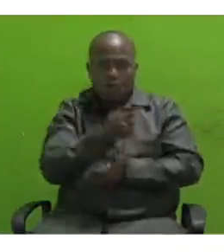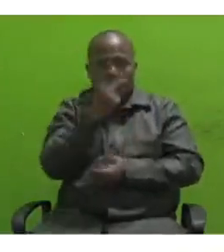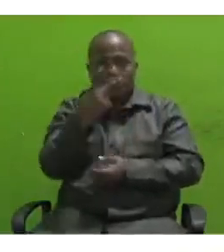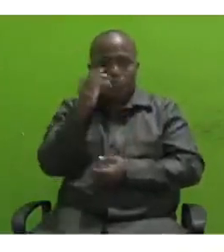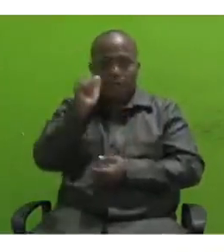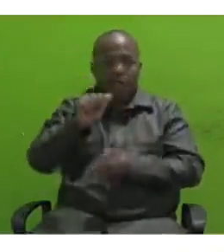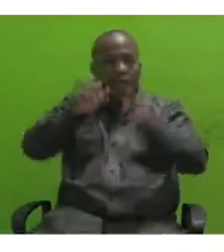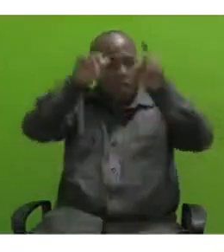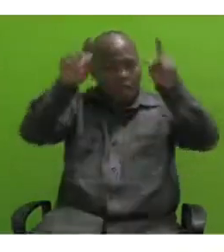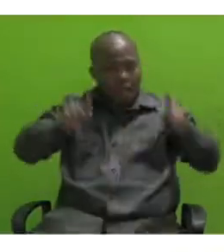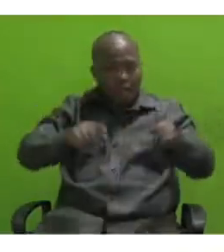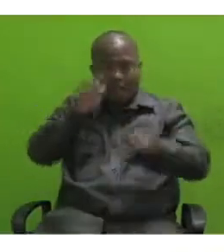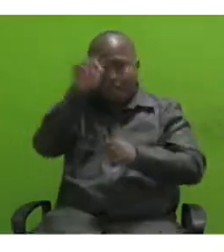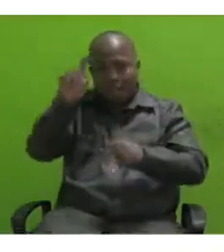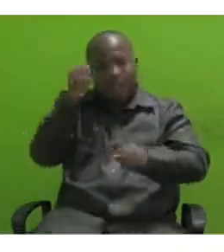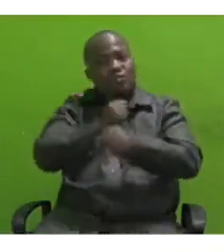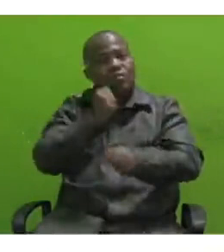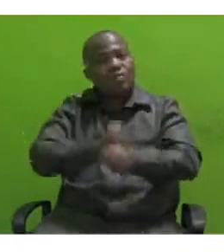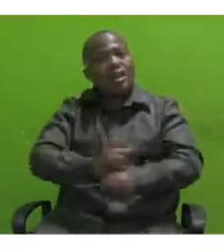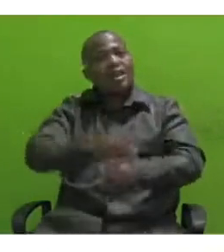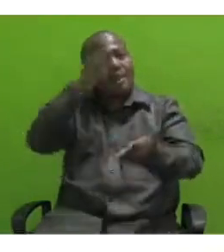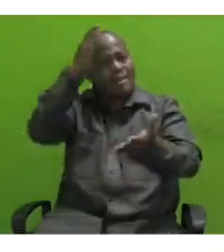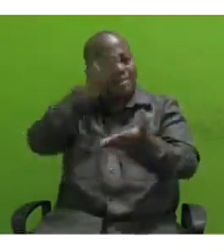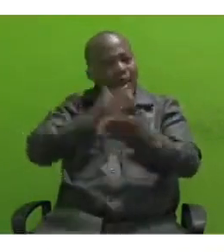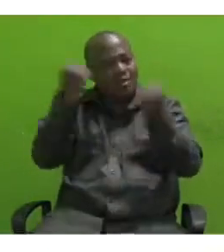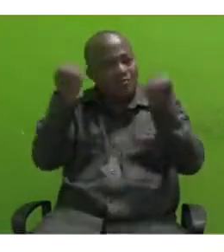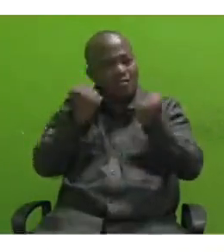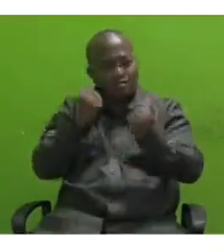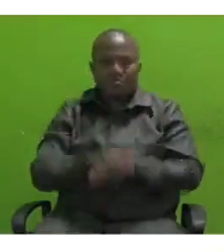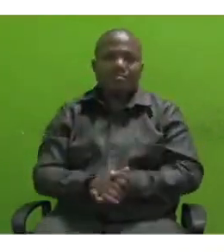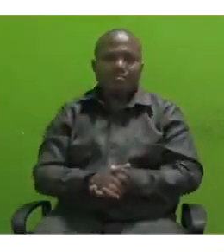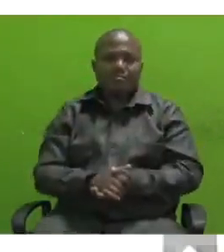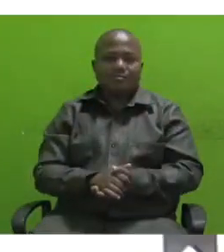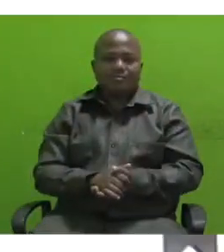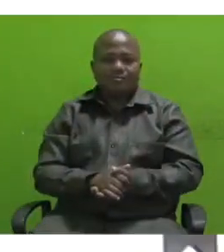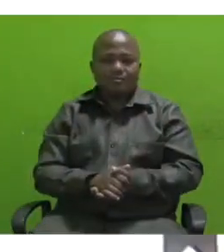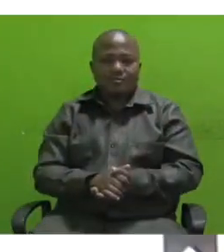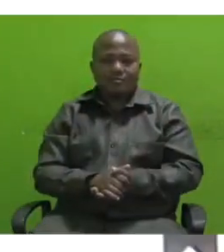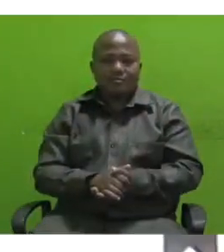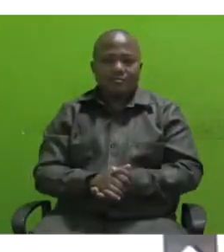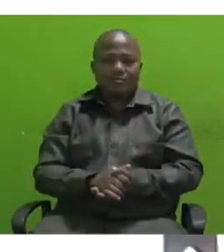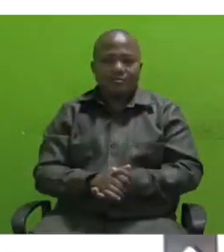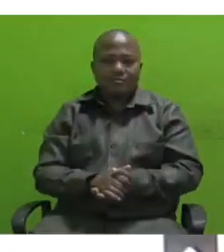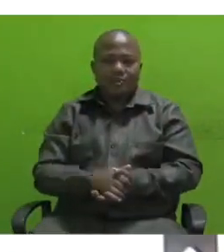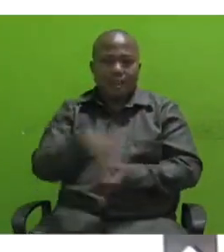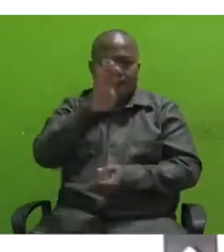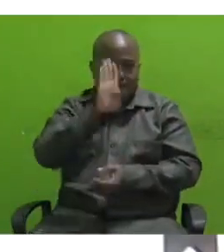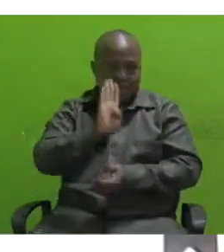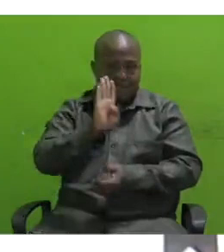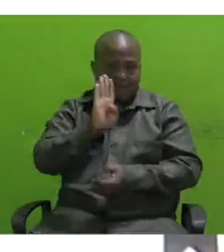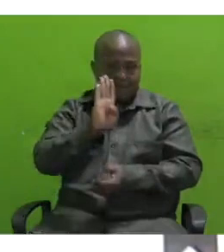square to make it a perfect. Okay? So d